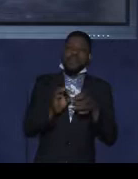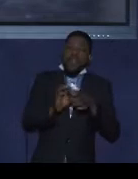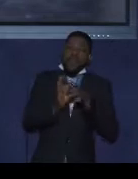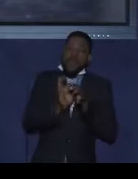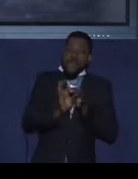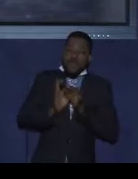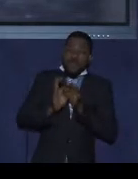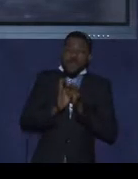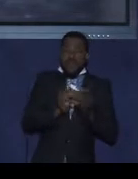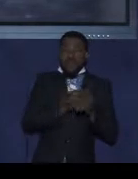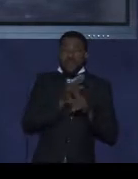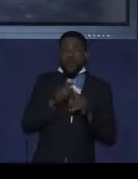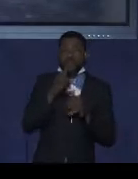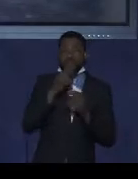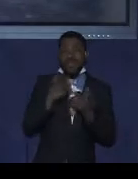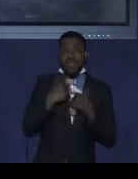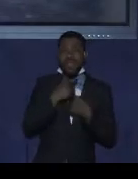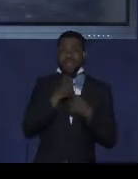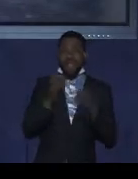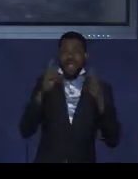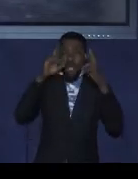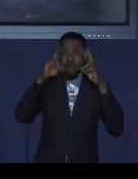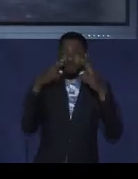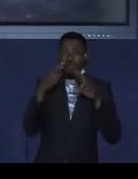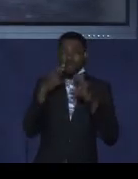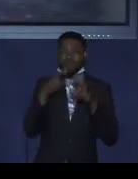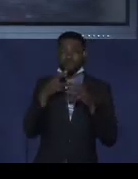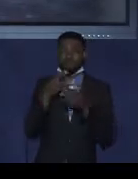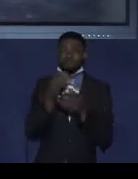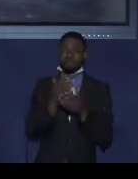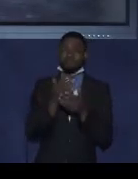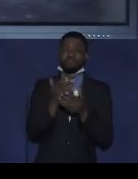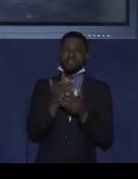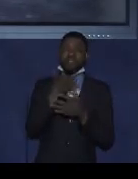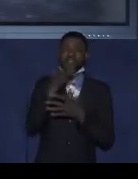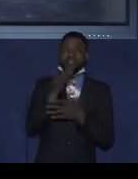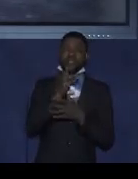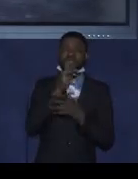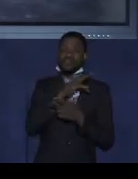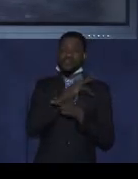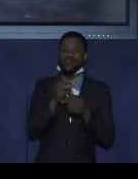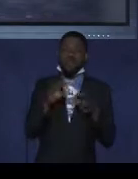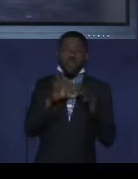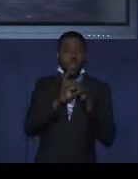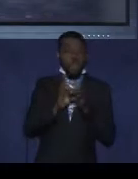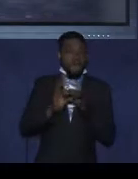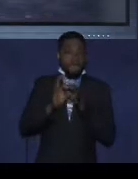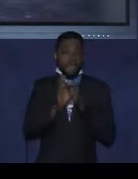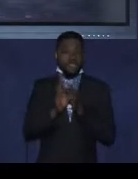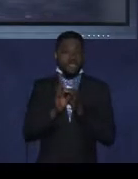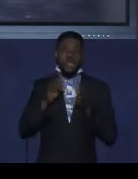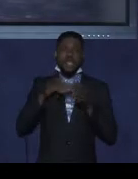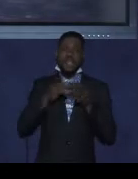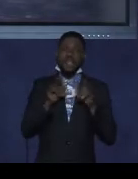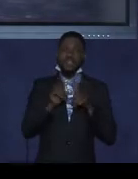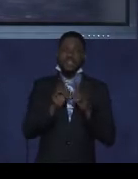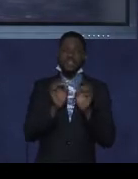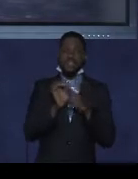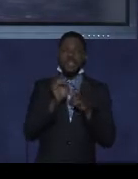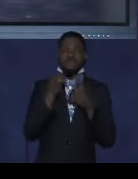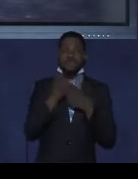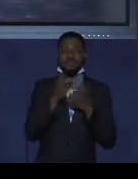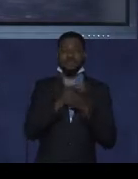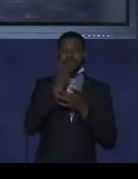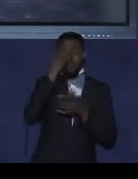because where you have conflict, at least there is no cooperation in such